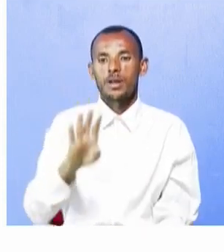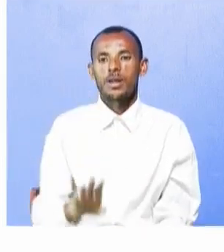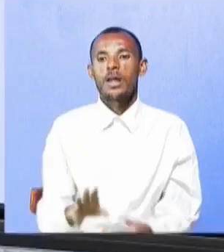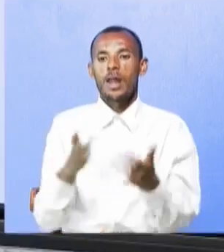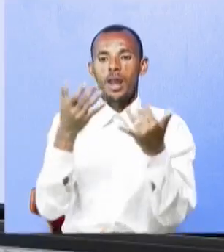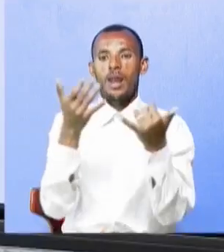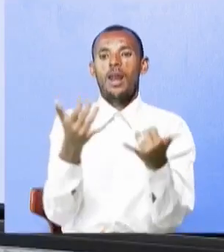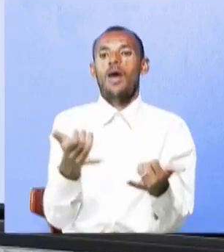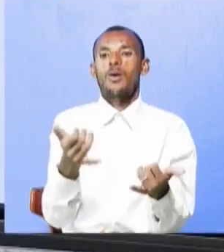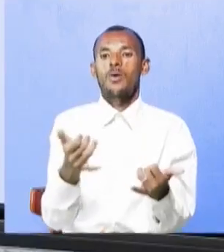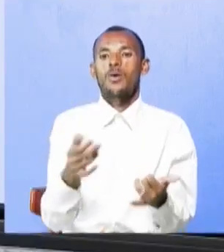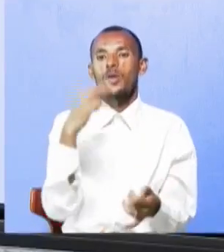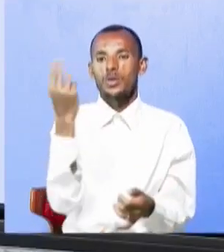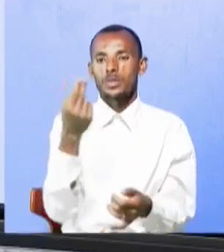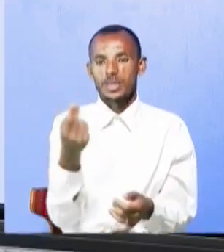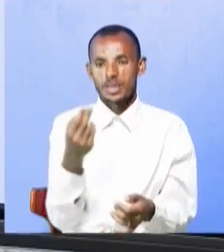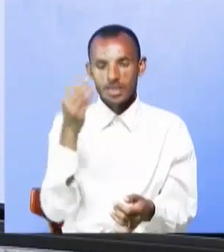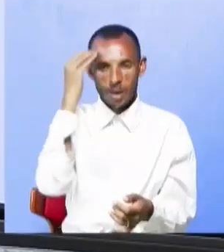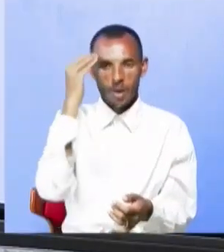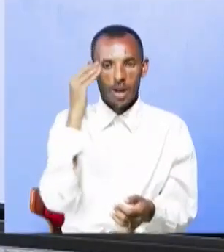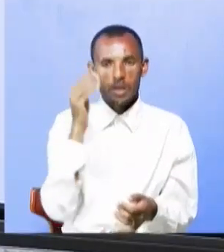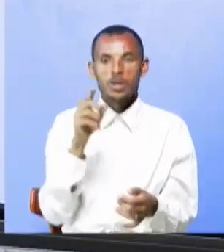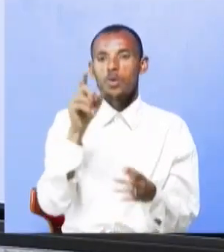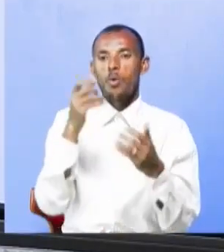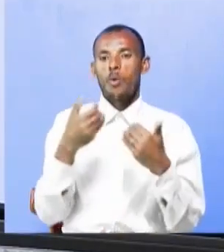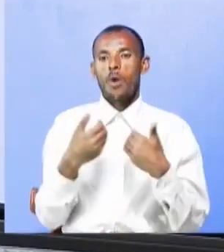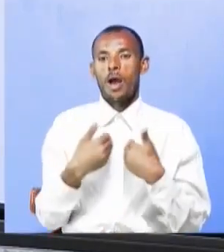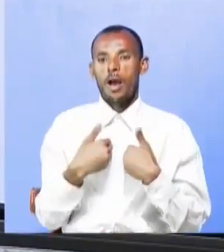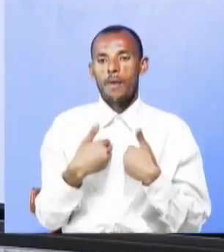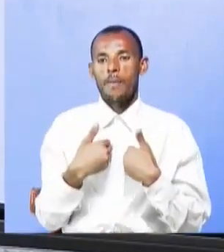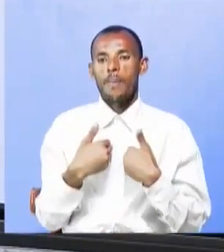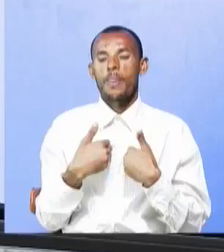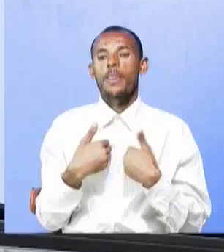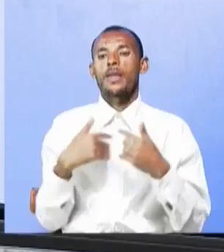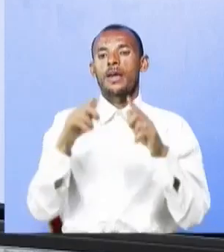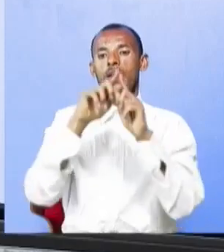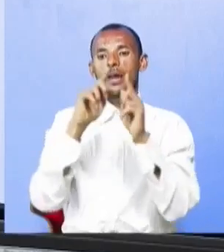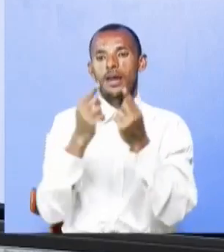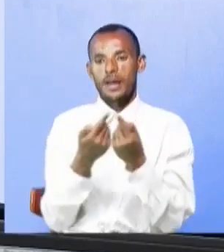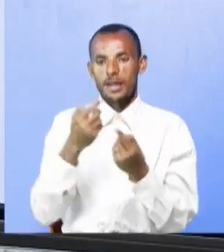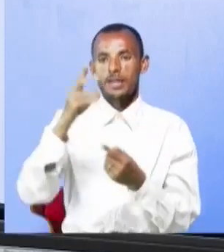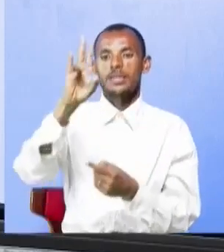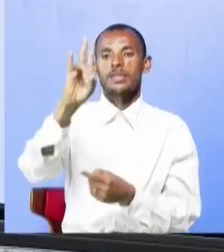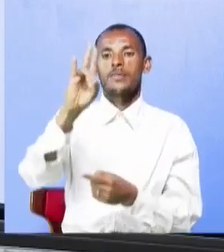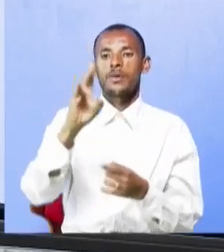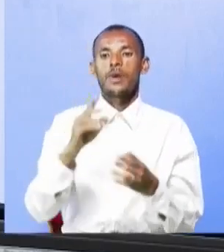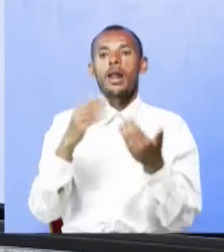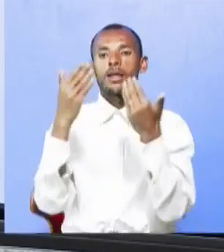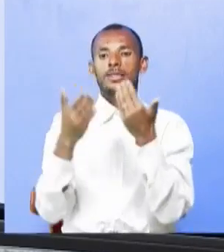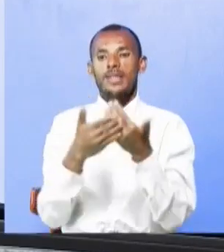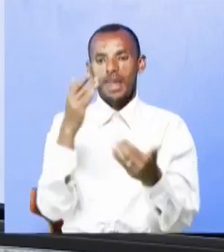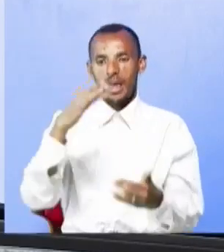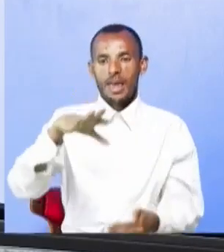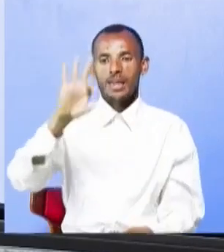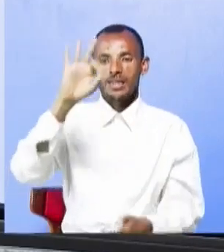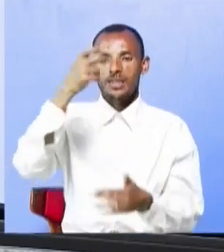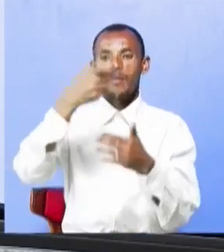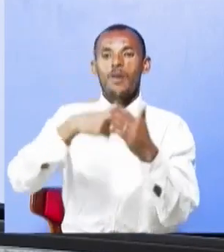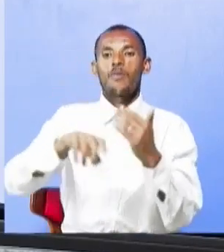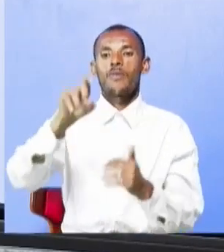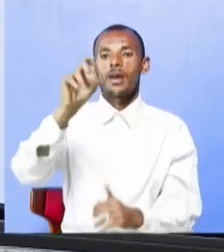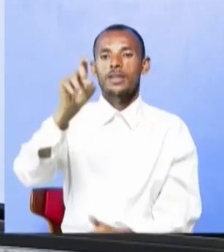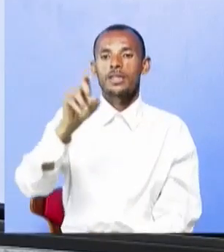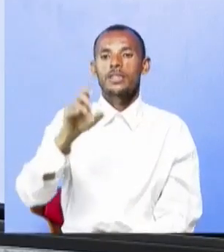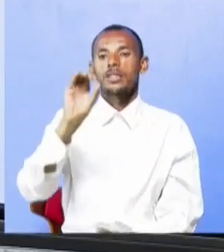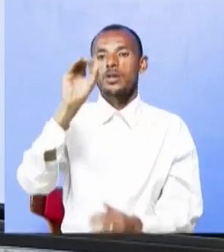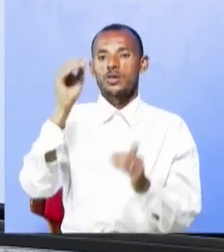Now, using the knowledge that you have in grade 7, you can easily obtain the value of x.